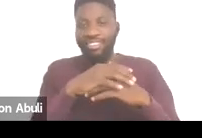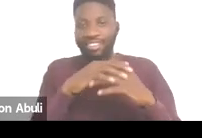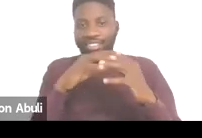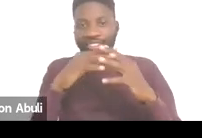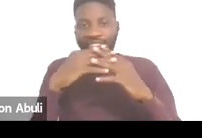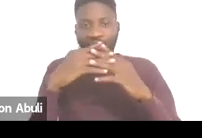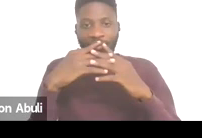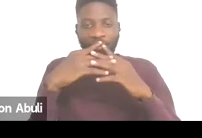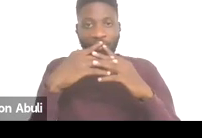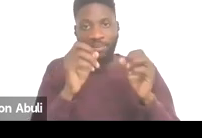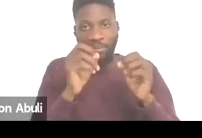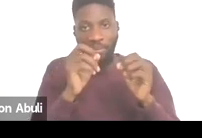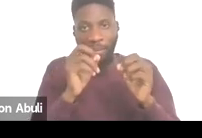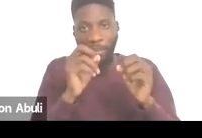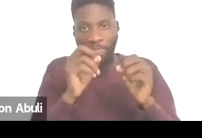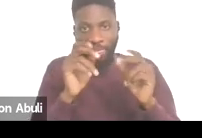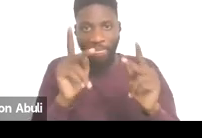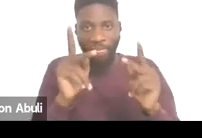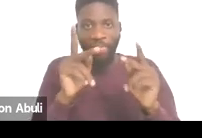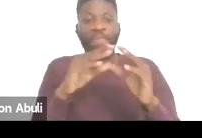All right.